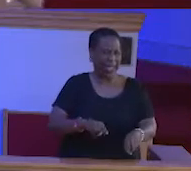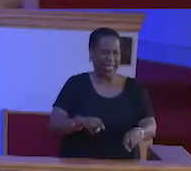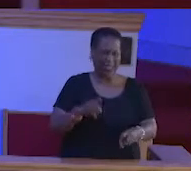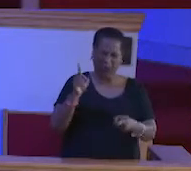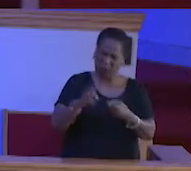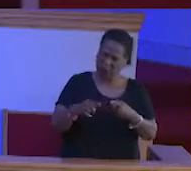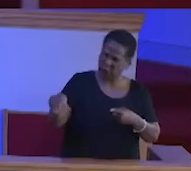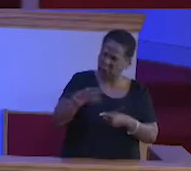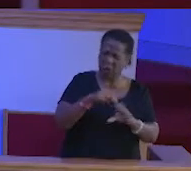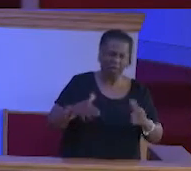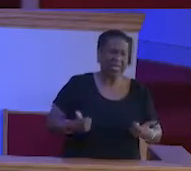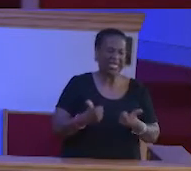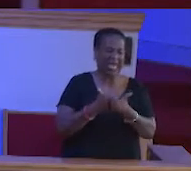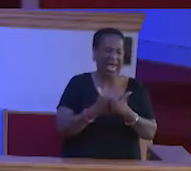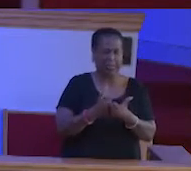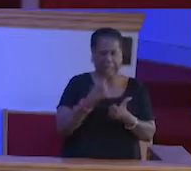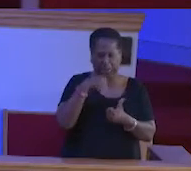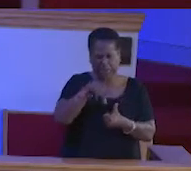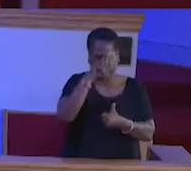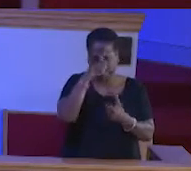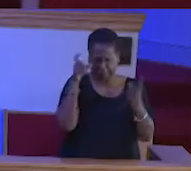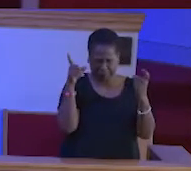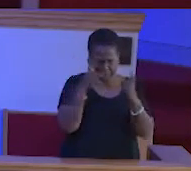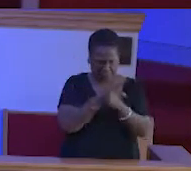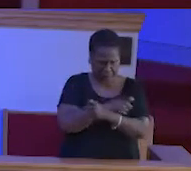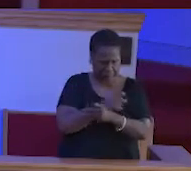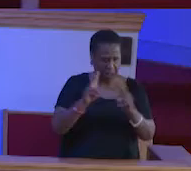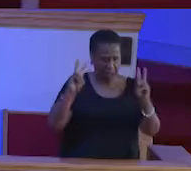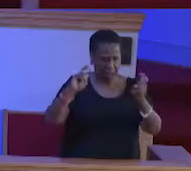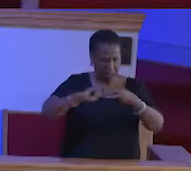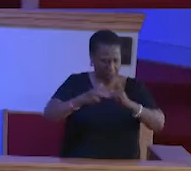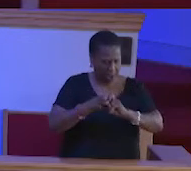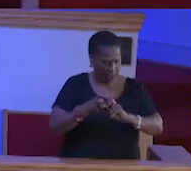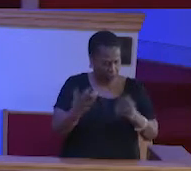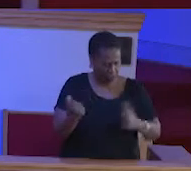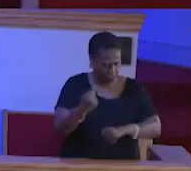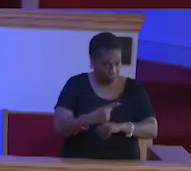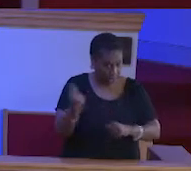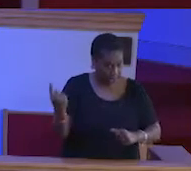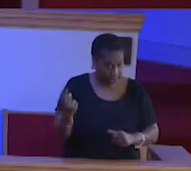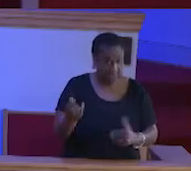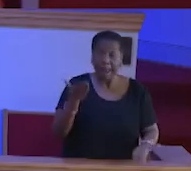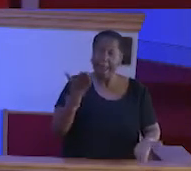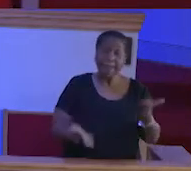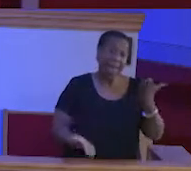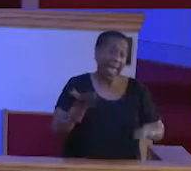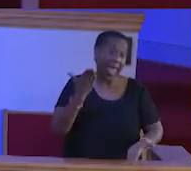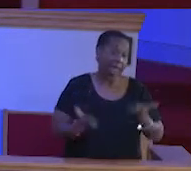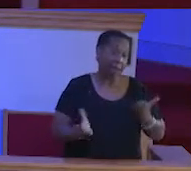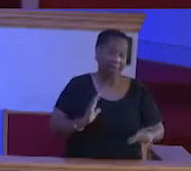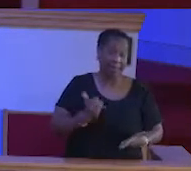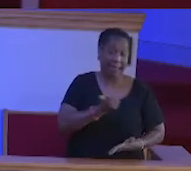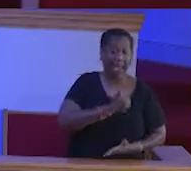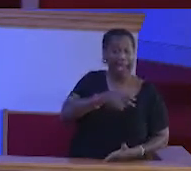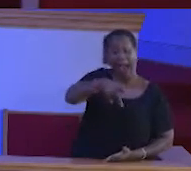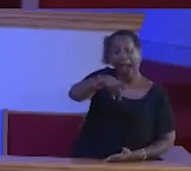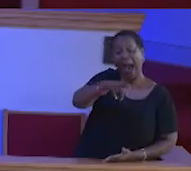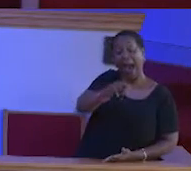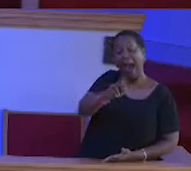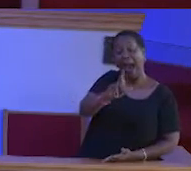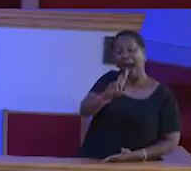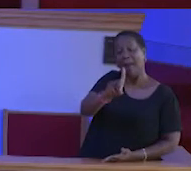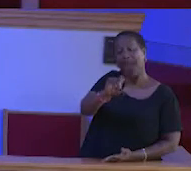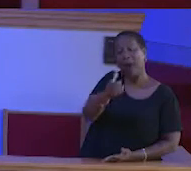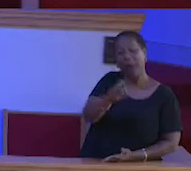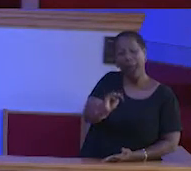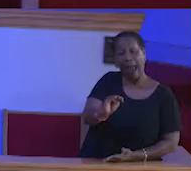the challenging and perplexing issues of our day. Maybe it could be that our paradigm has been